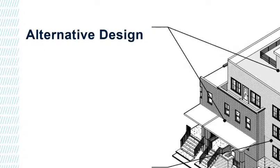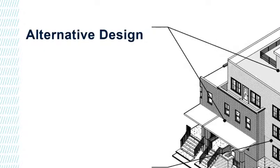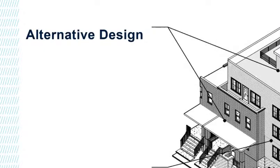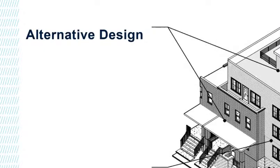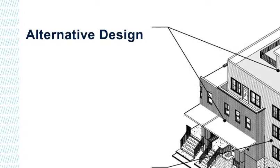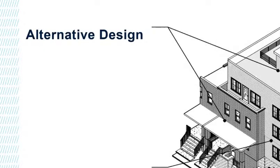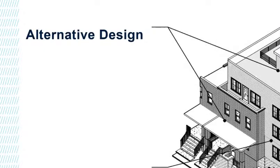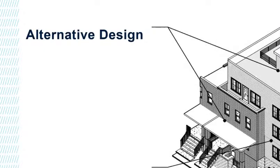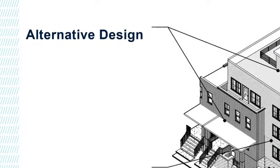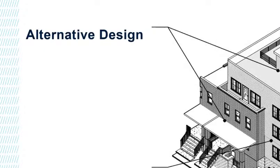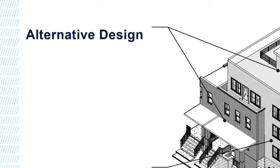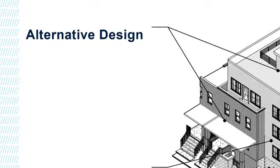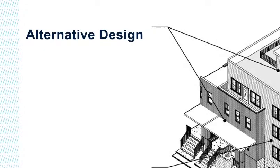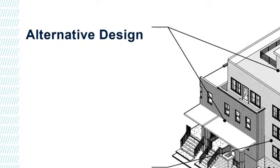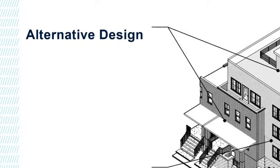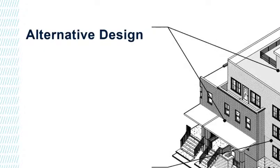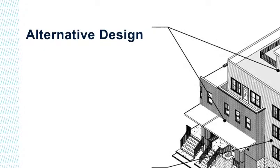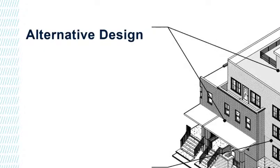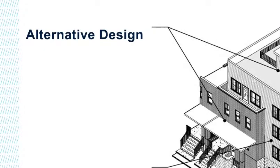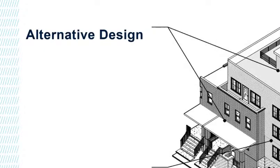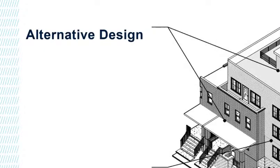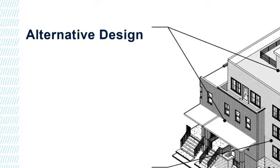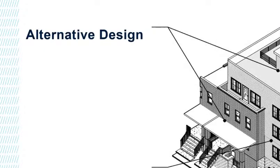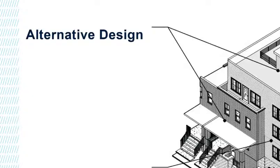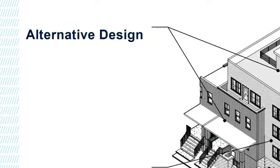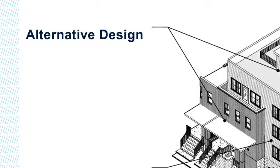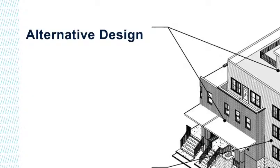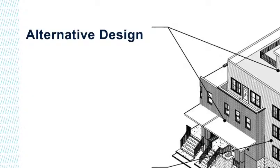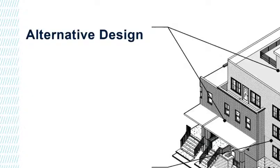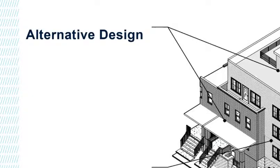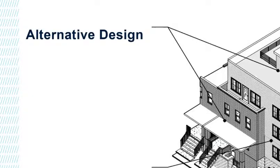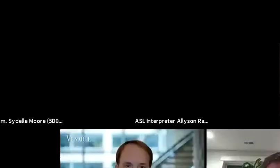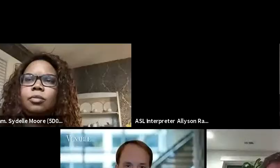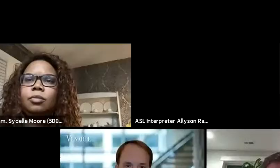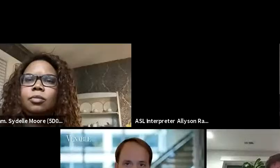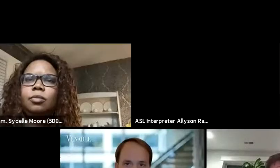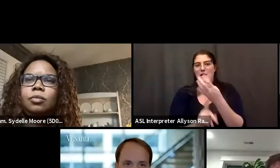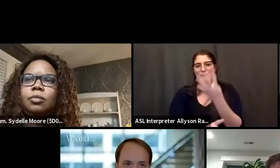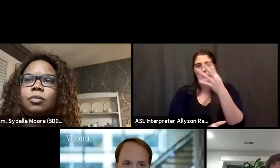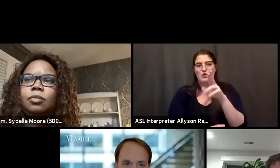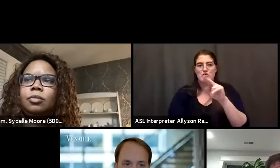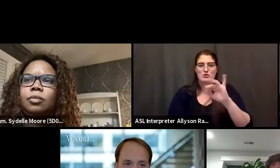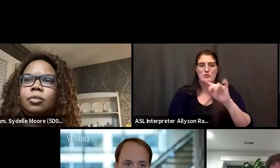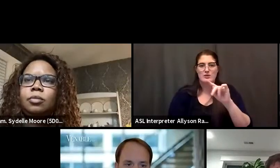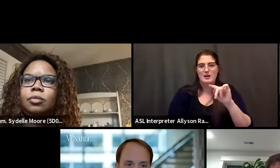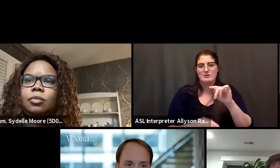back. That would impact, 4 units on the ground would have been substantial.